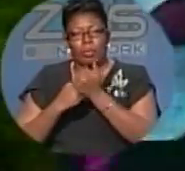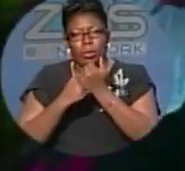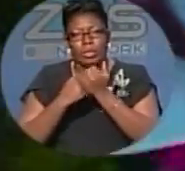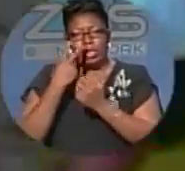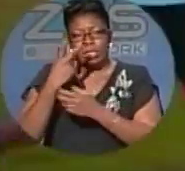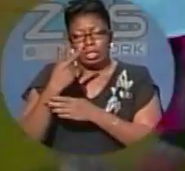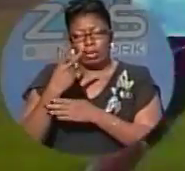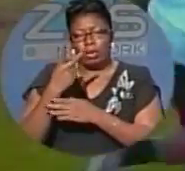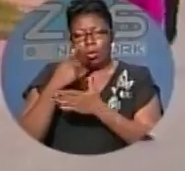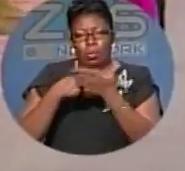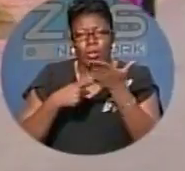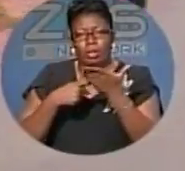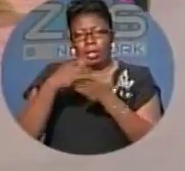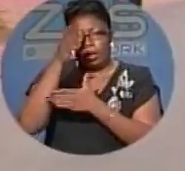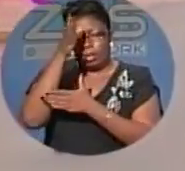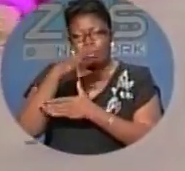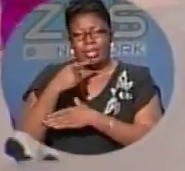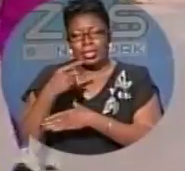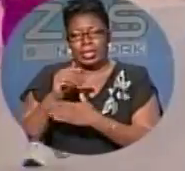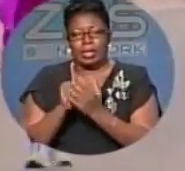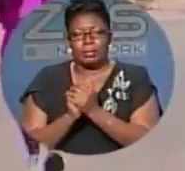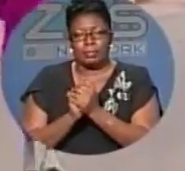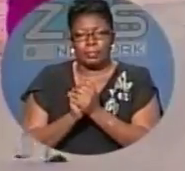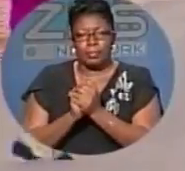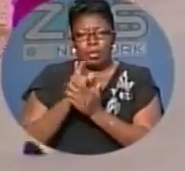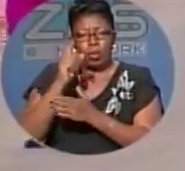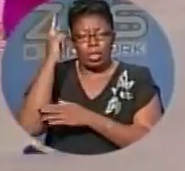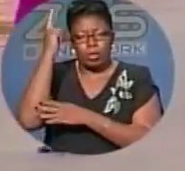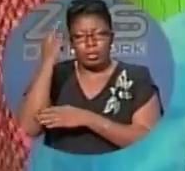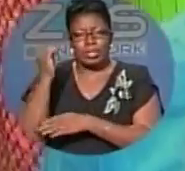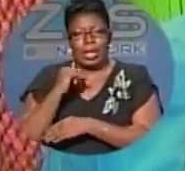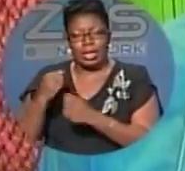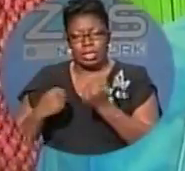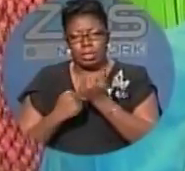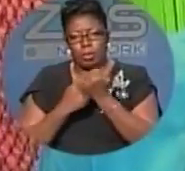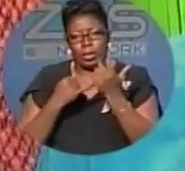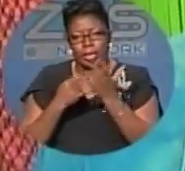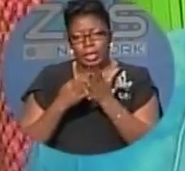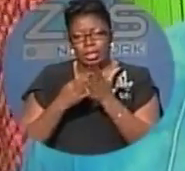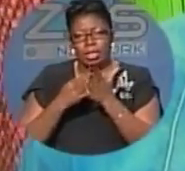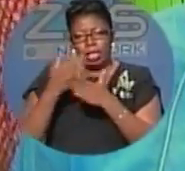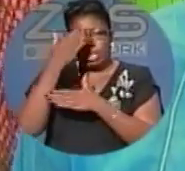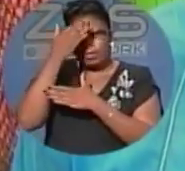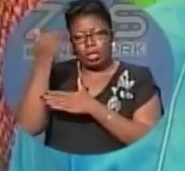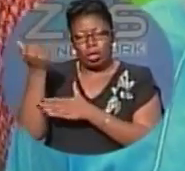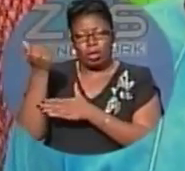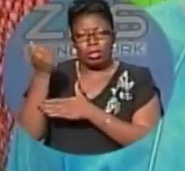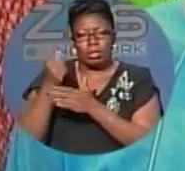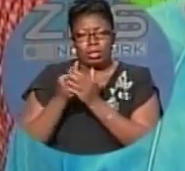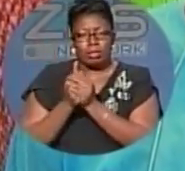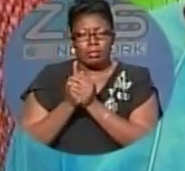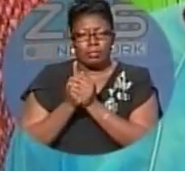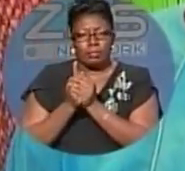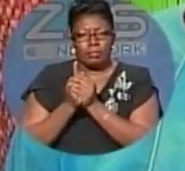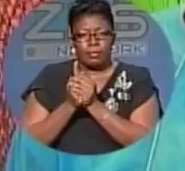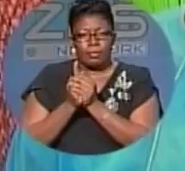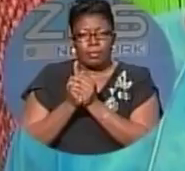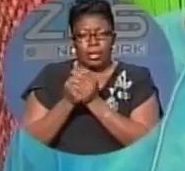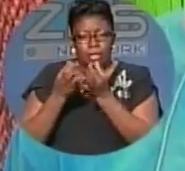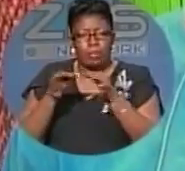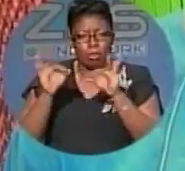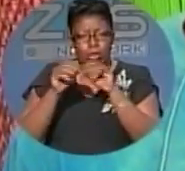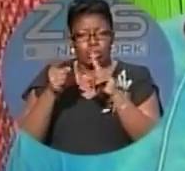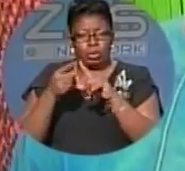these men told us about the event. One of the reasons I support it is because it is paramount to me, being one that